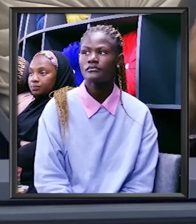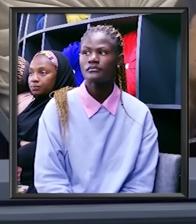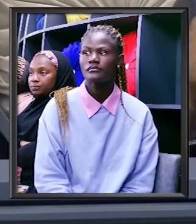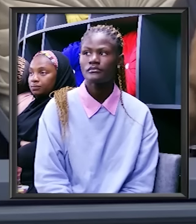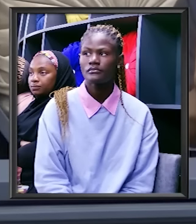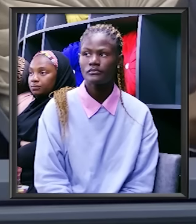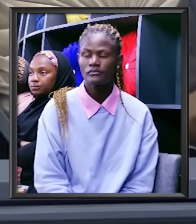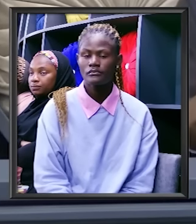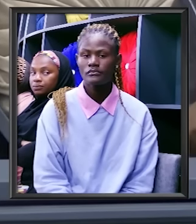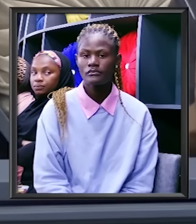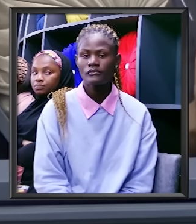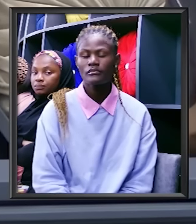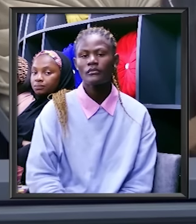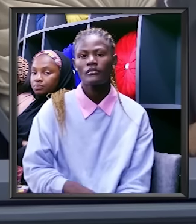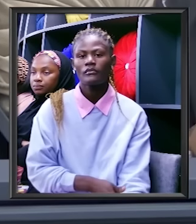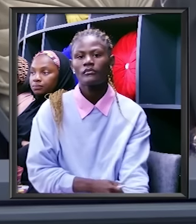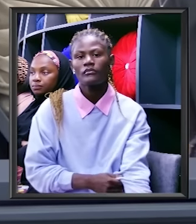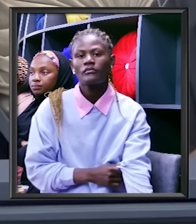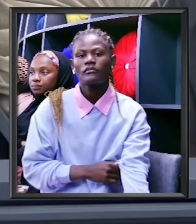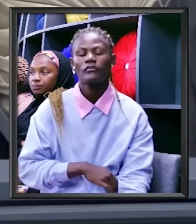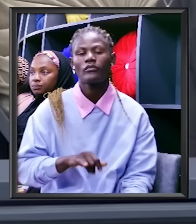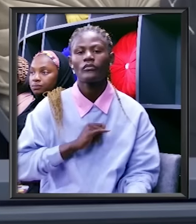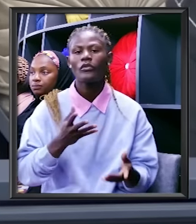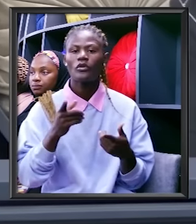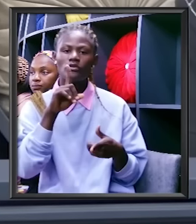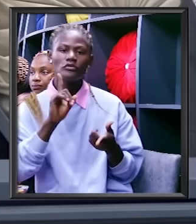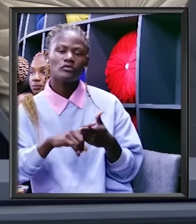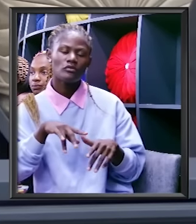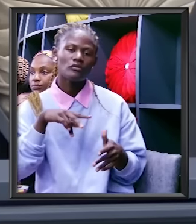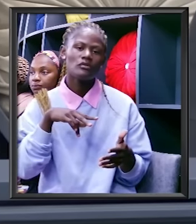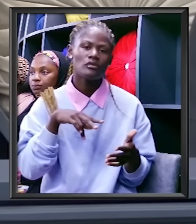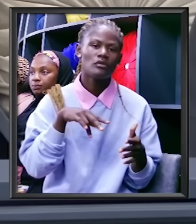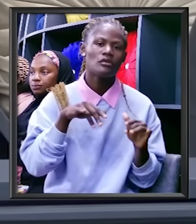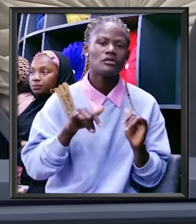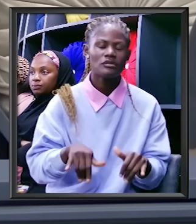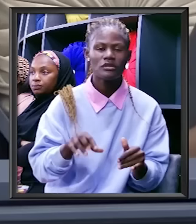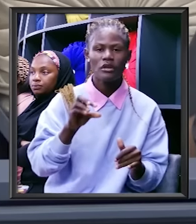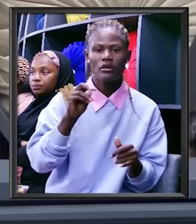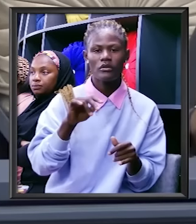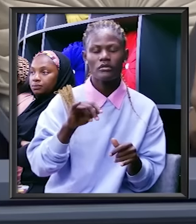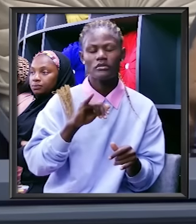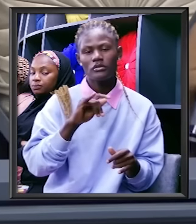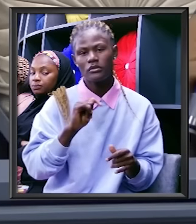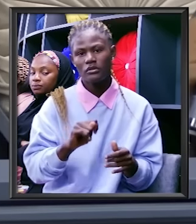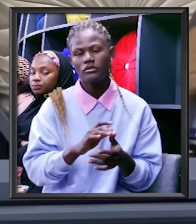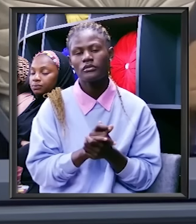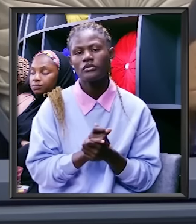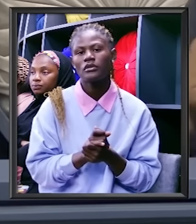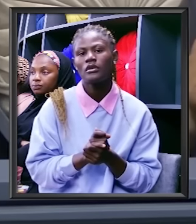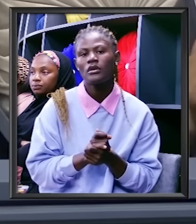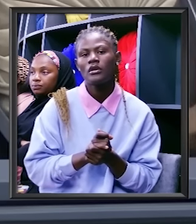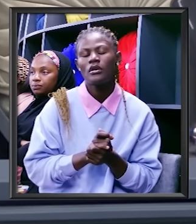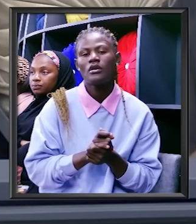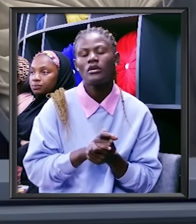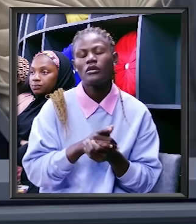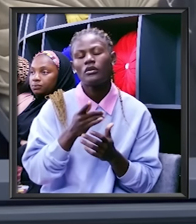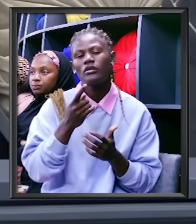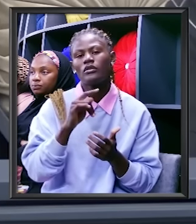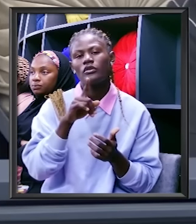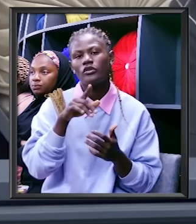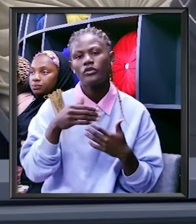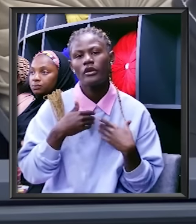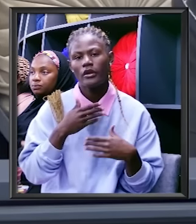other one with somebody they succeed. I want to make you stay on it, nurture it, nurse it until you get something out of